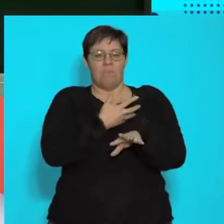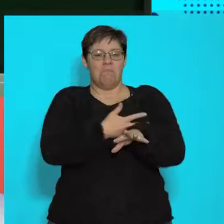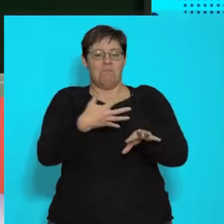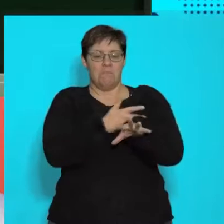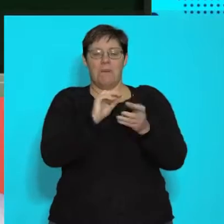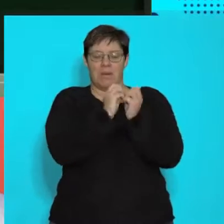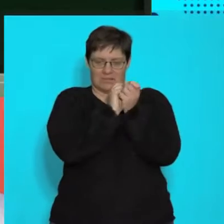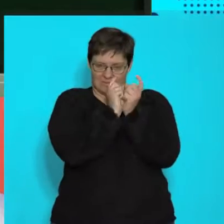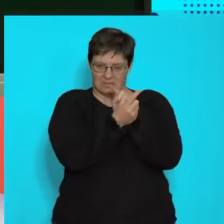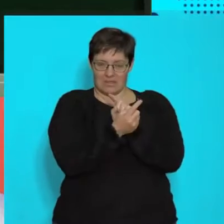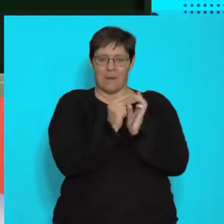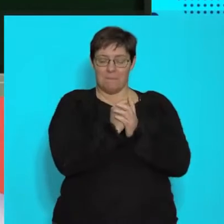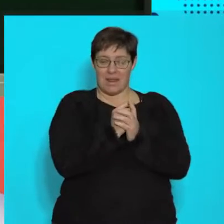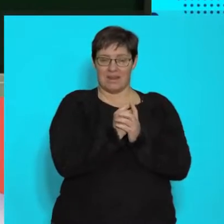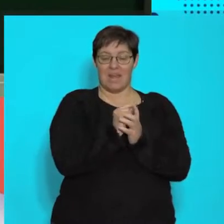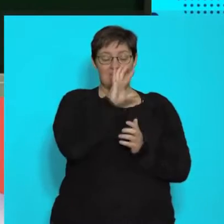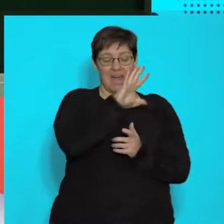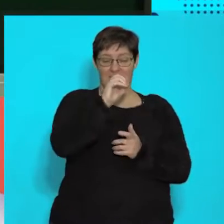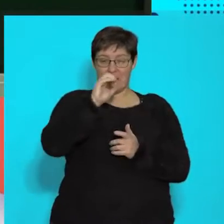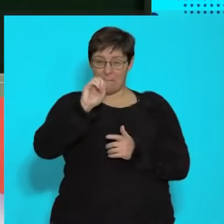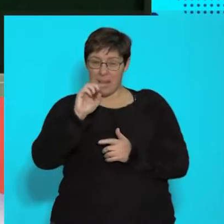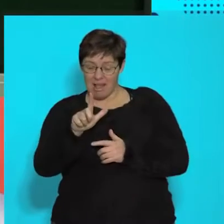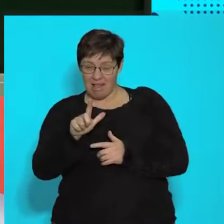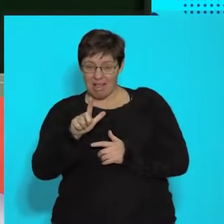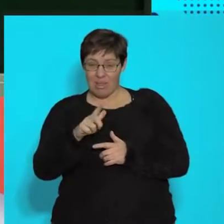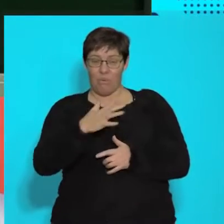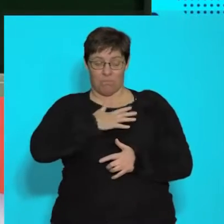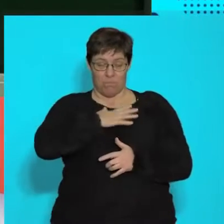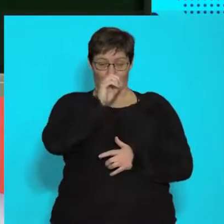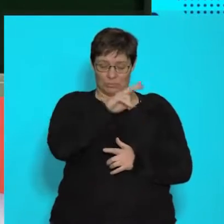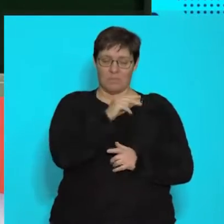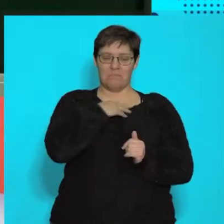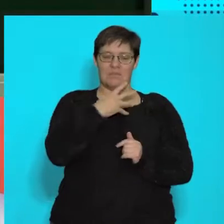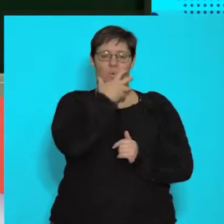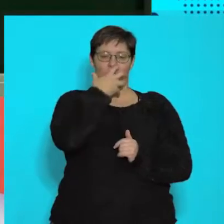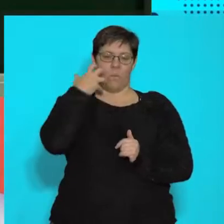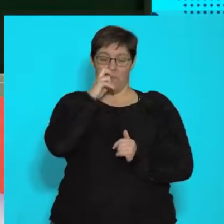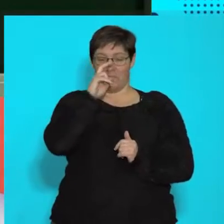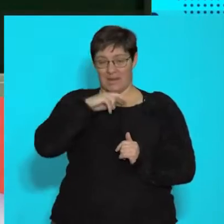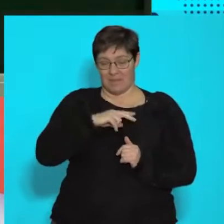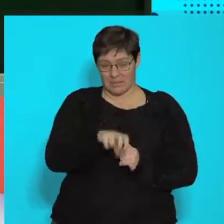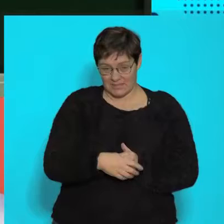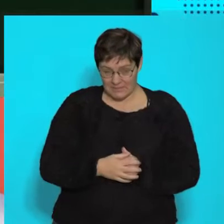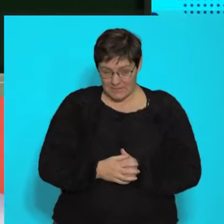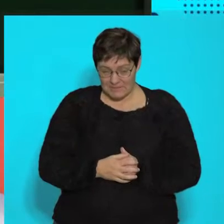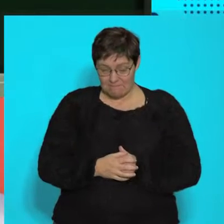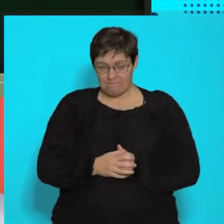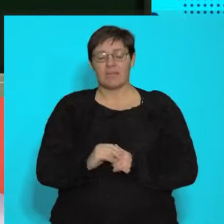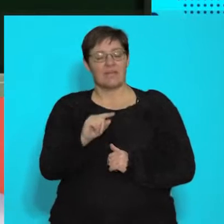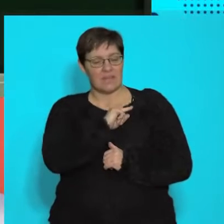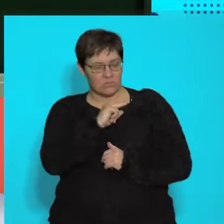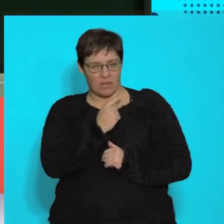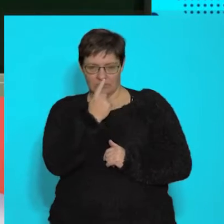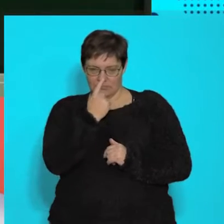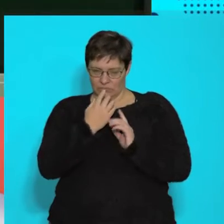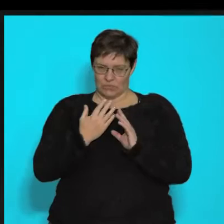Each time I breathe in, it's half a liter, okay? I've got to make sure that that air is nice and warm. That is why I